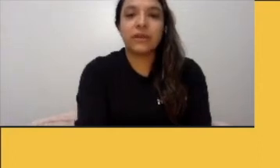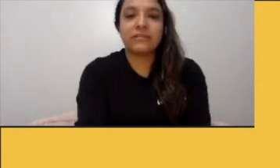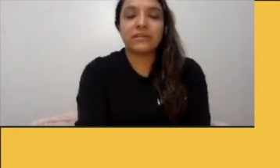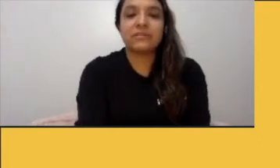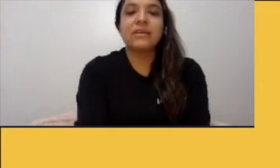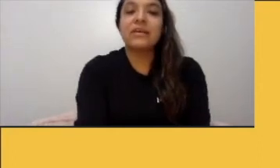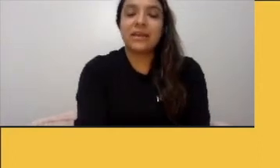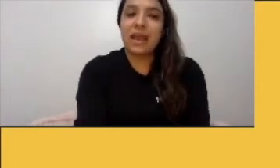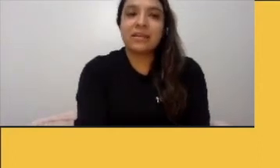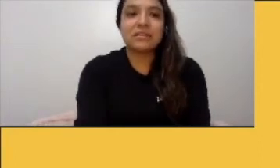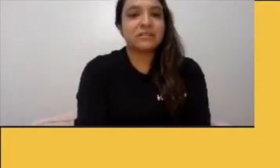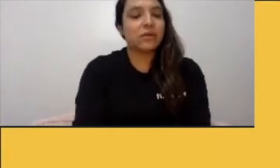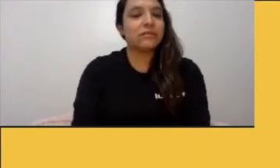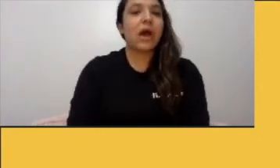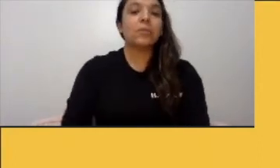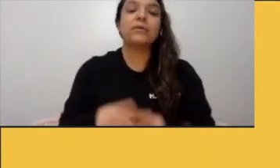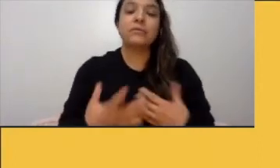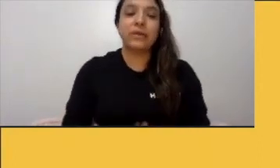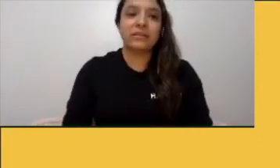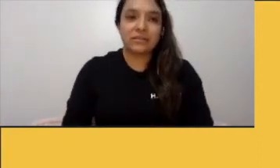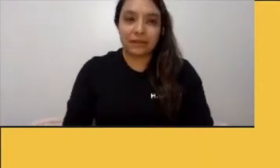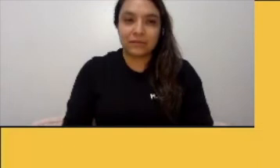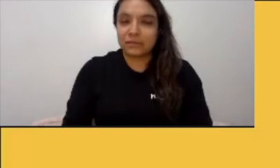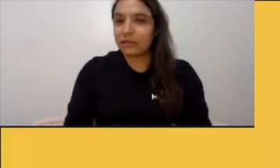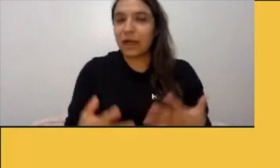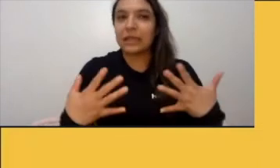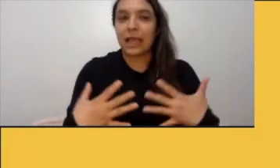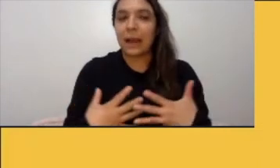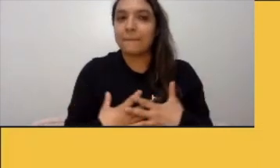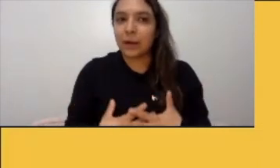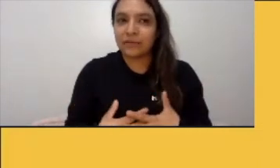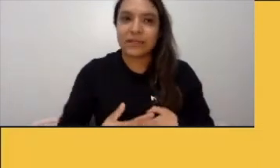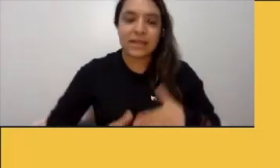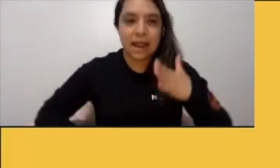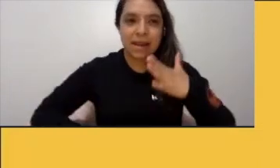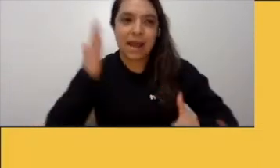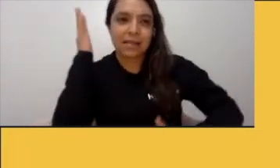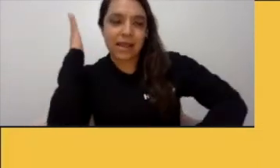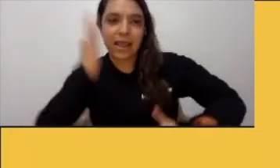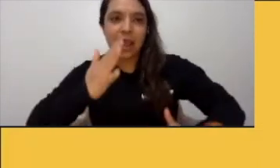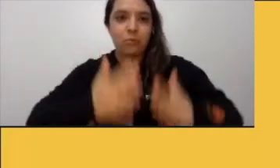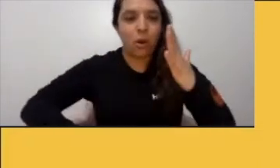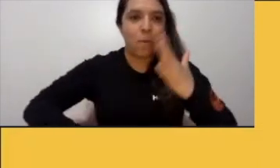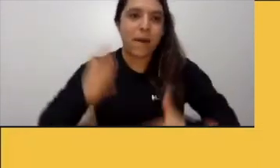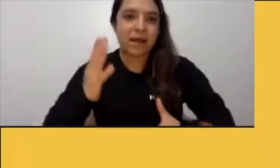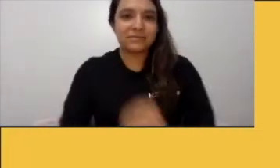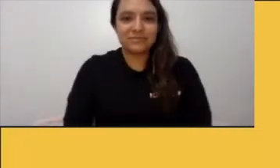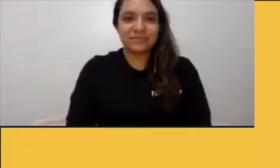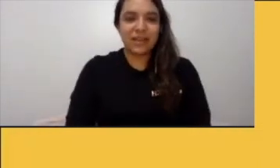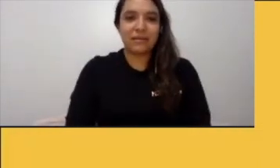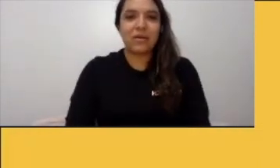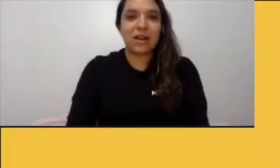into phrases. Again, this is going to help us read these sentences like a person and not like a